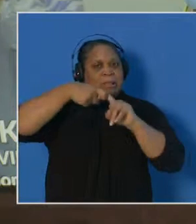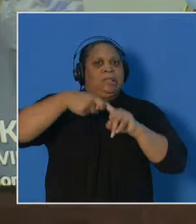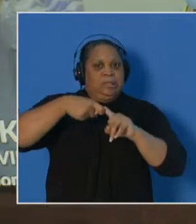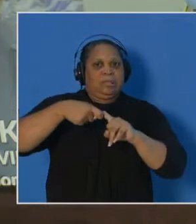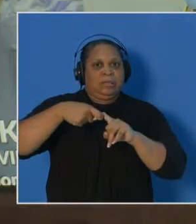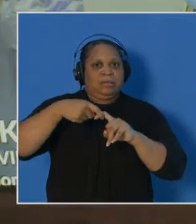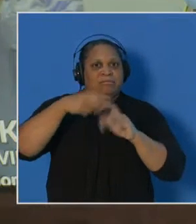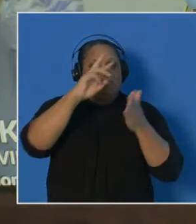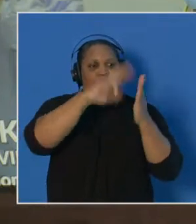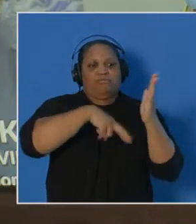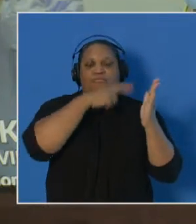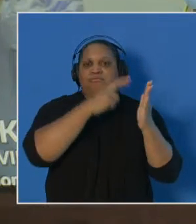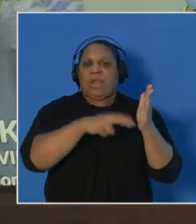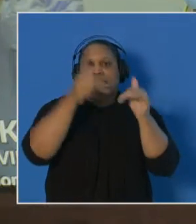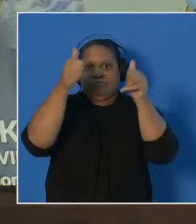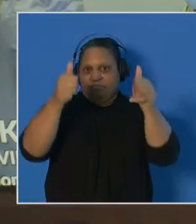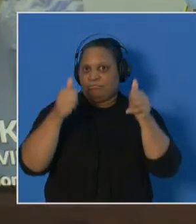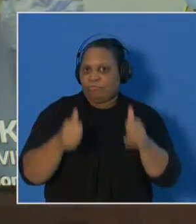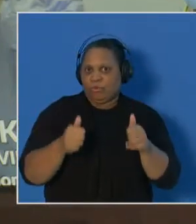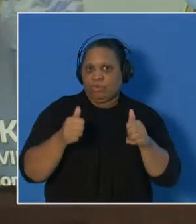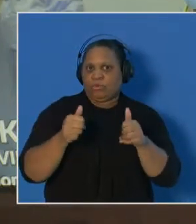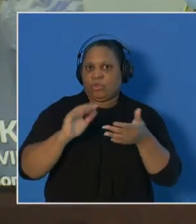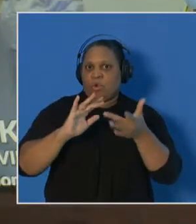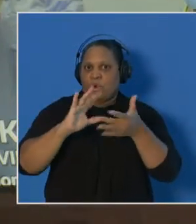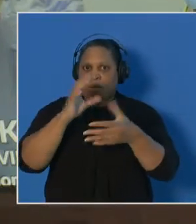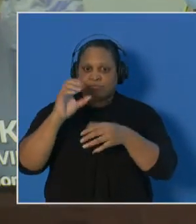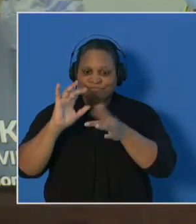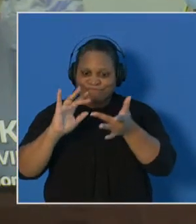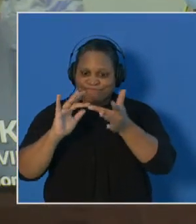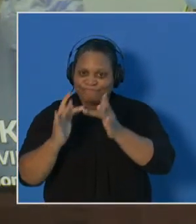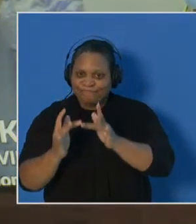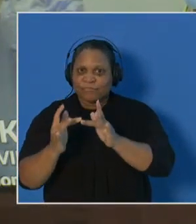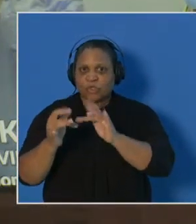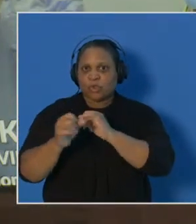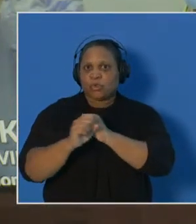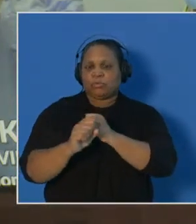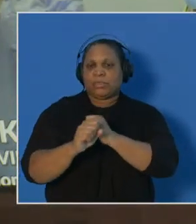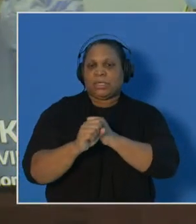of a racist post on social media. The commissioner will